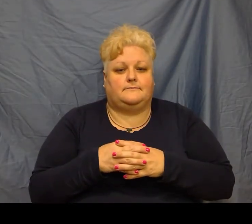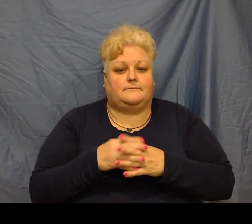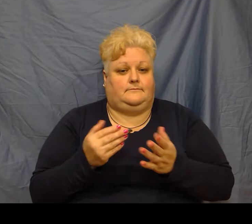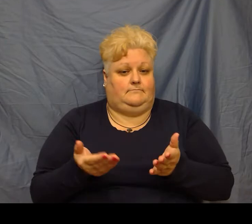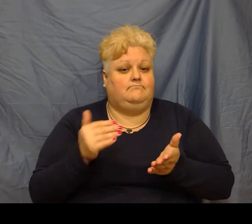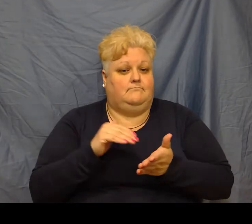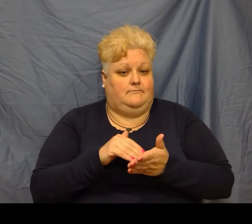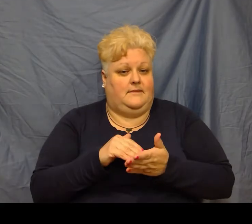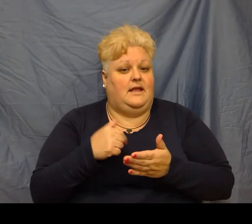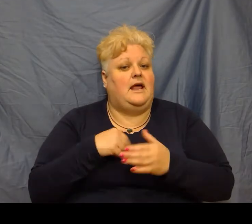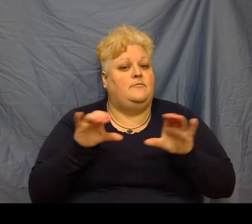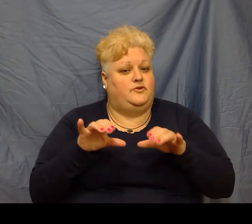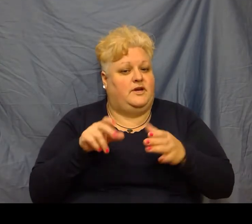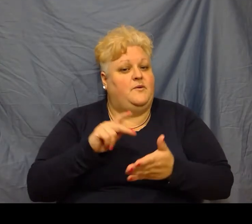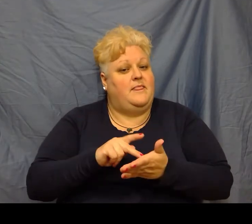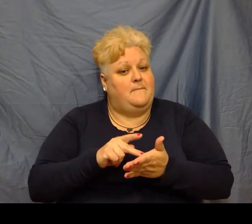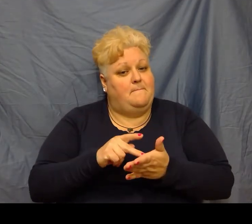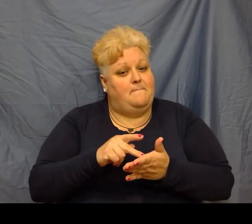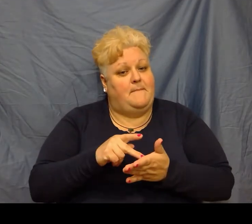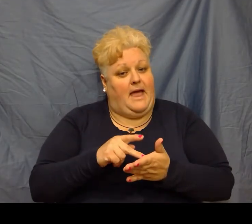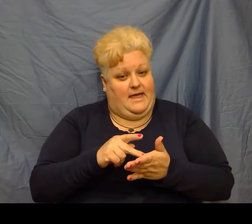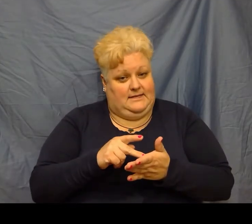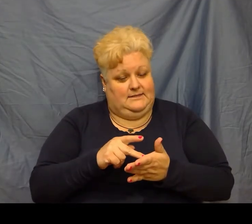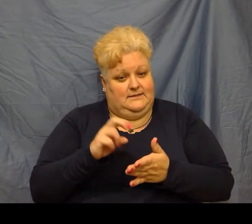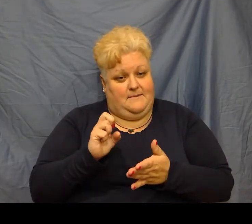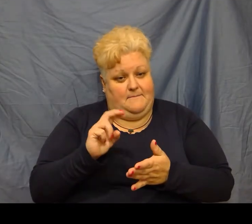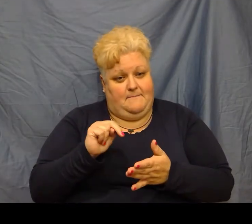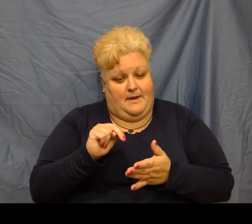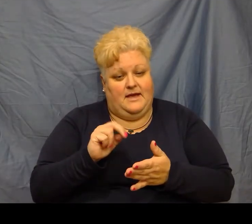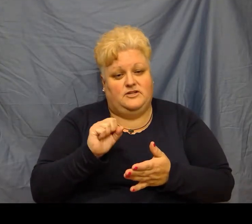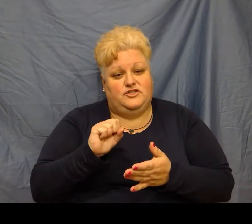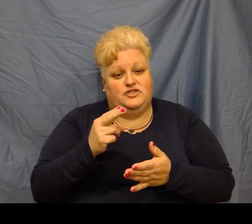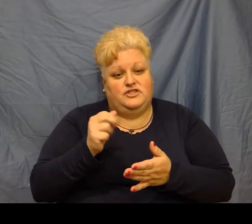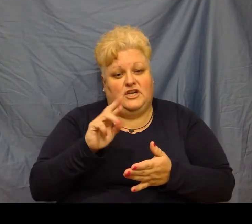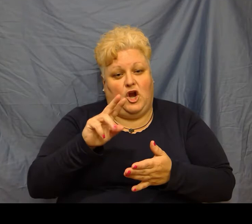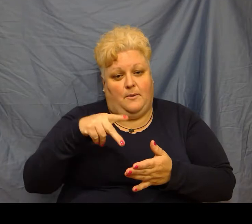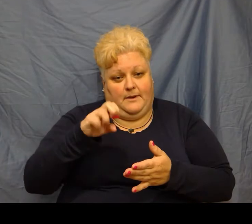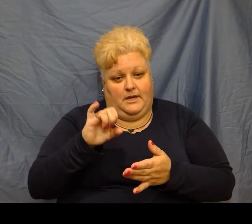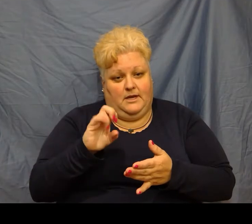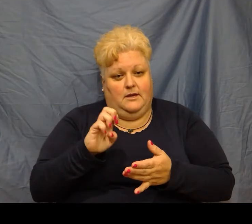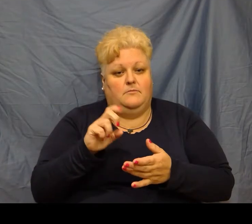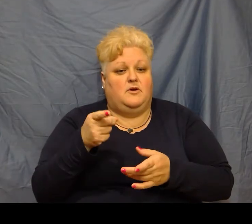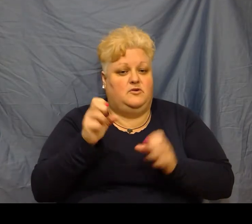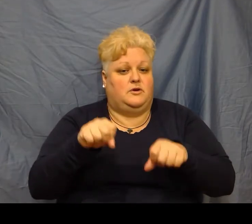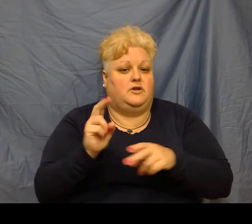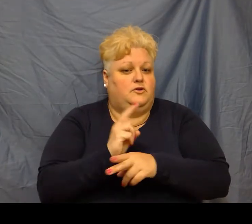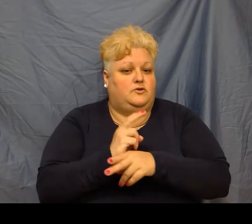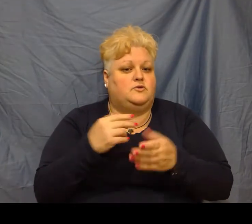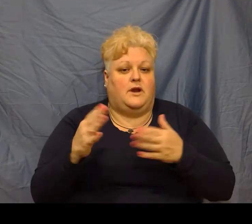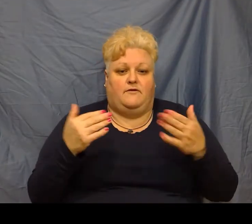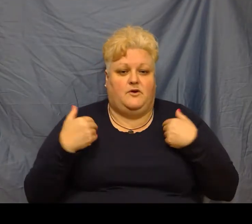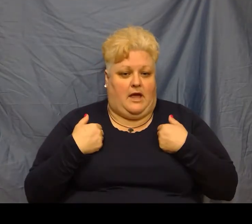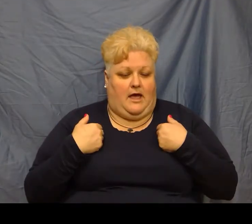And again, I'm just like every week, I'm doing this with pen and Sharpie, but you can do it with whatever you have at home. Now I'm adding